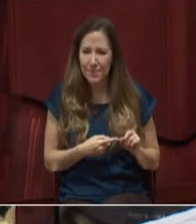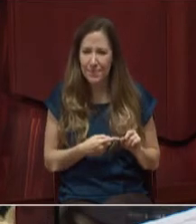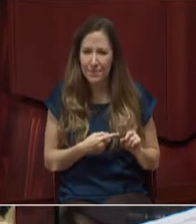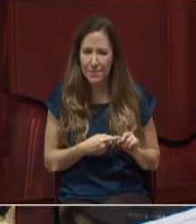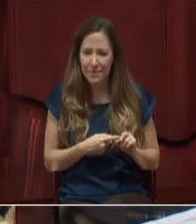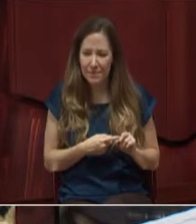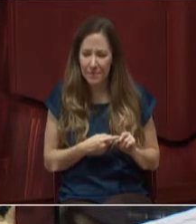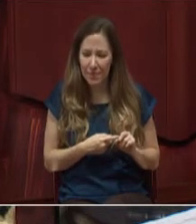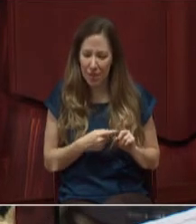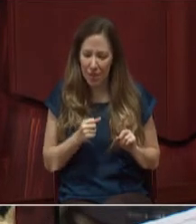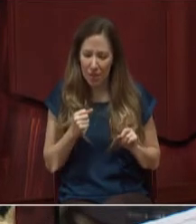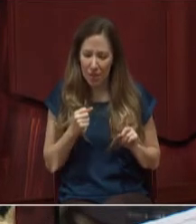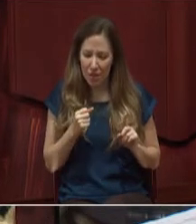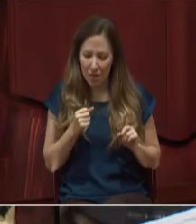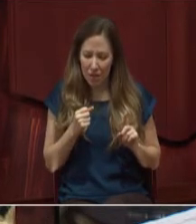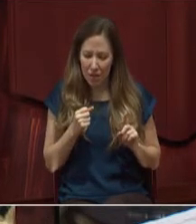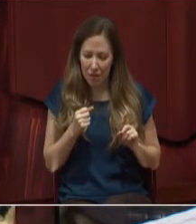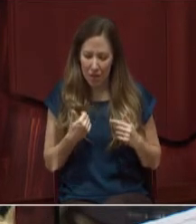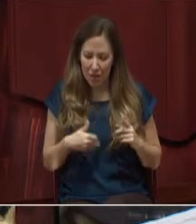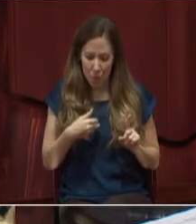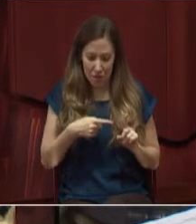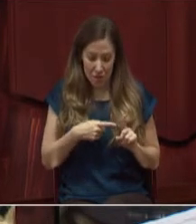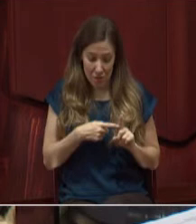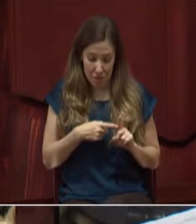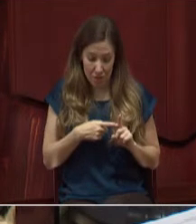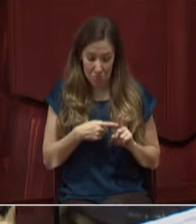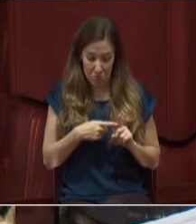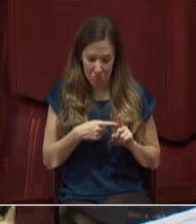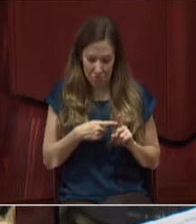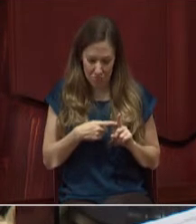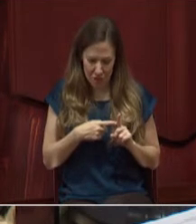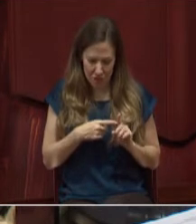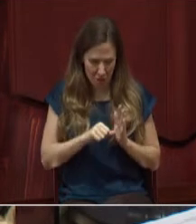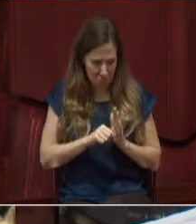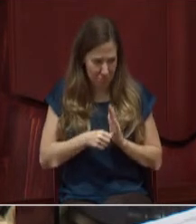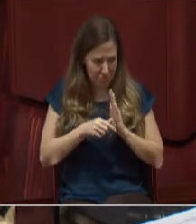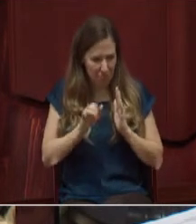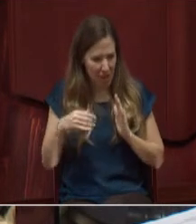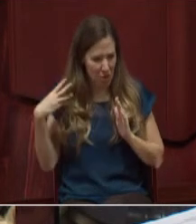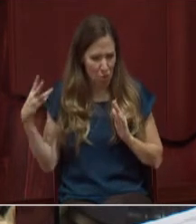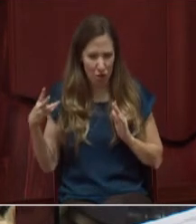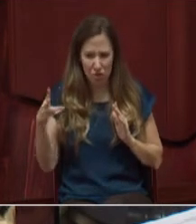battered by the Washington establishment during his years in the Congress and as senator,